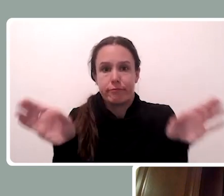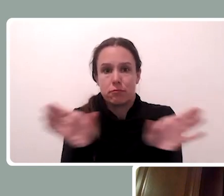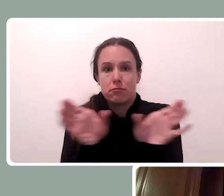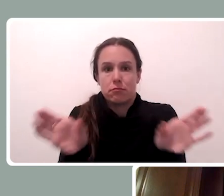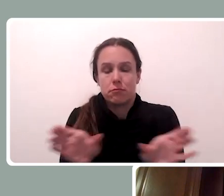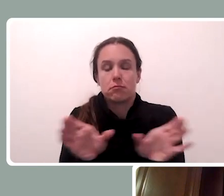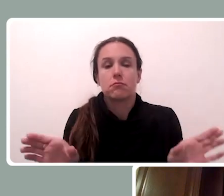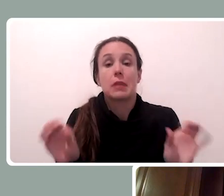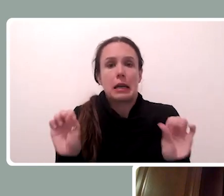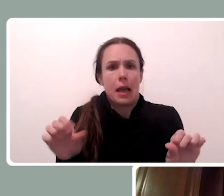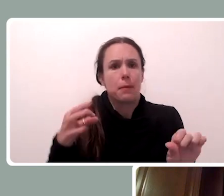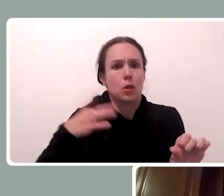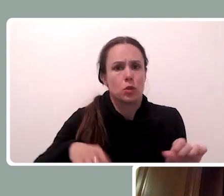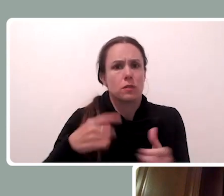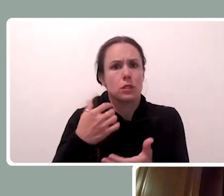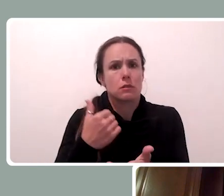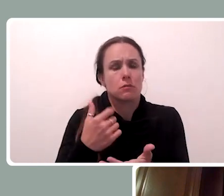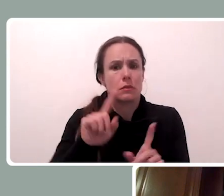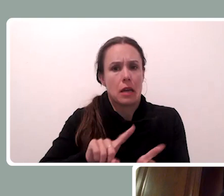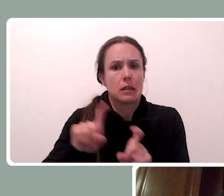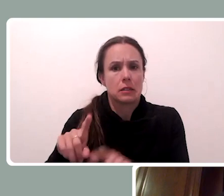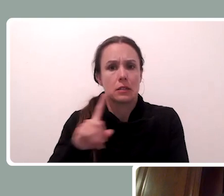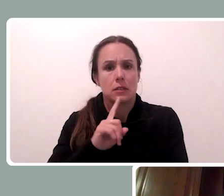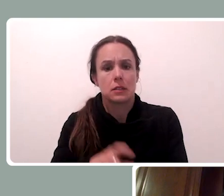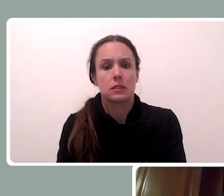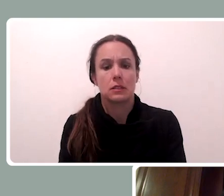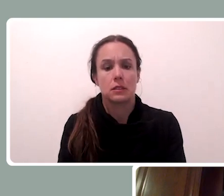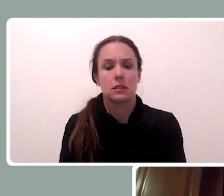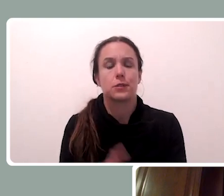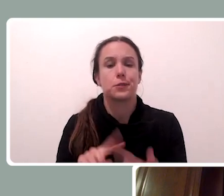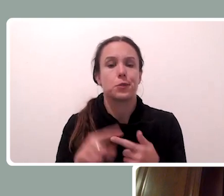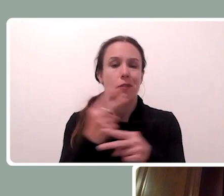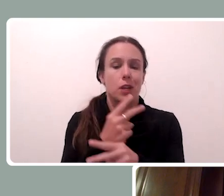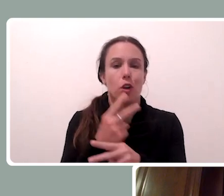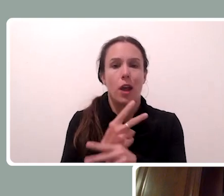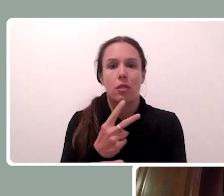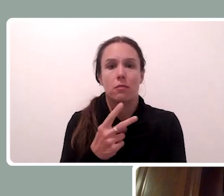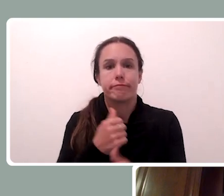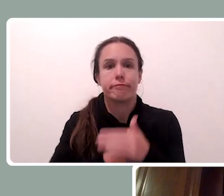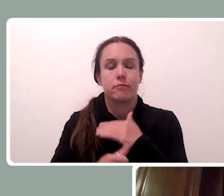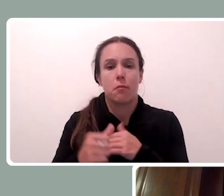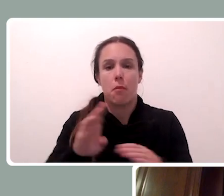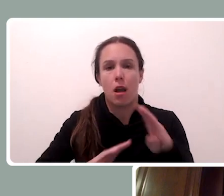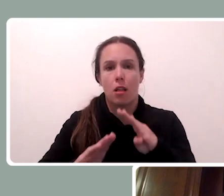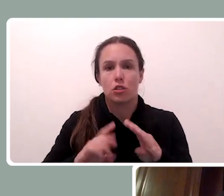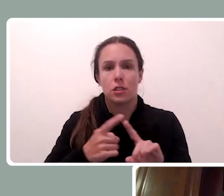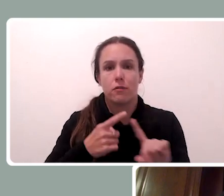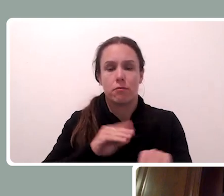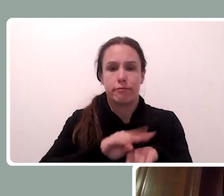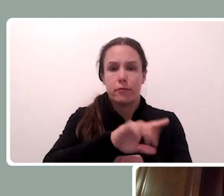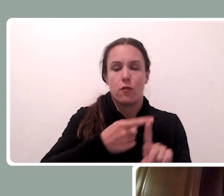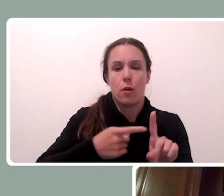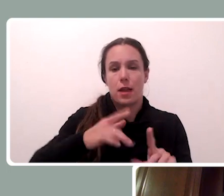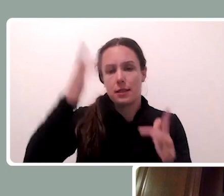be a very useful test in figuring out what is the underlying biology of the disease. It is one of the tests that